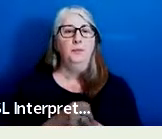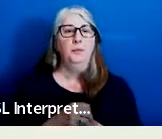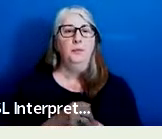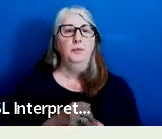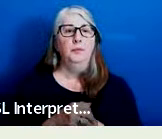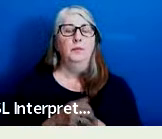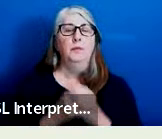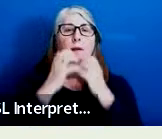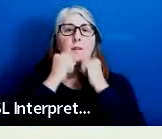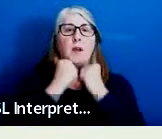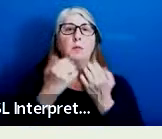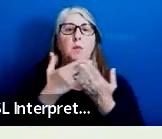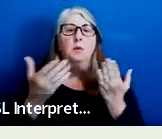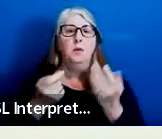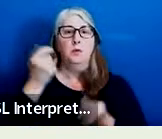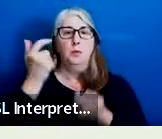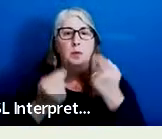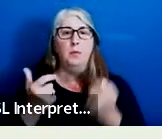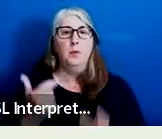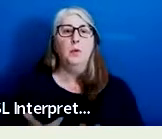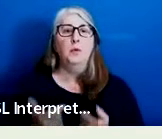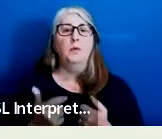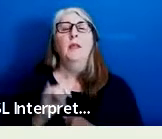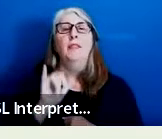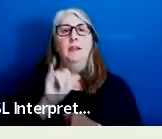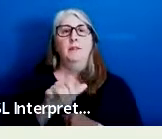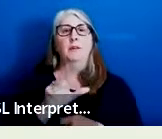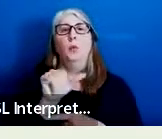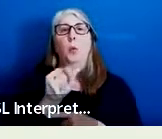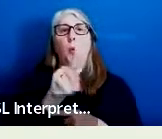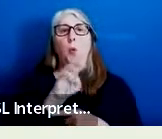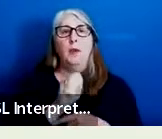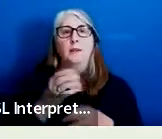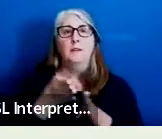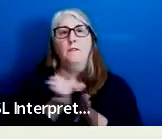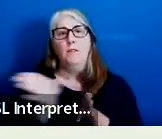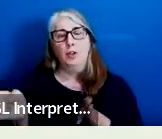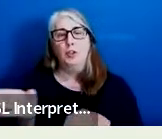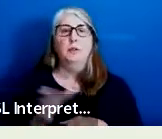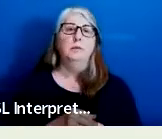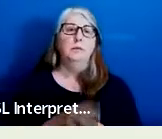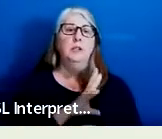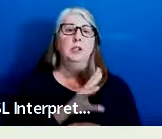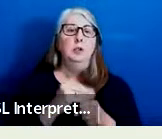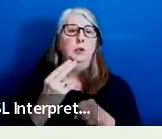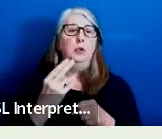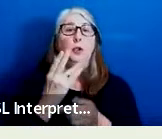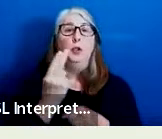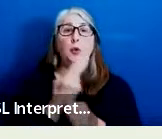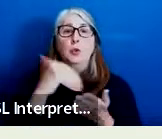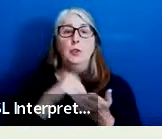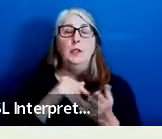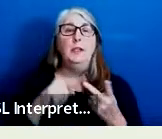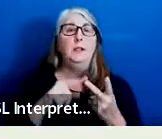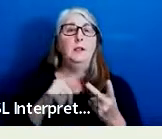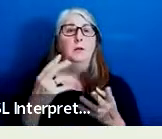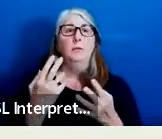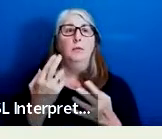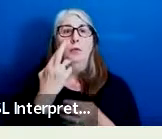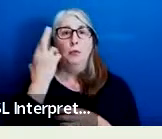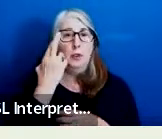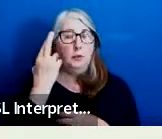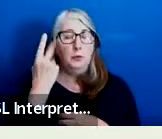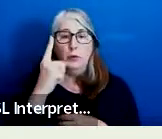the waste stream is known as waste diversion. It includes practices like reusing or repurposing old